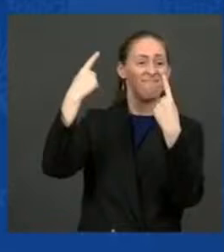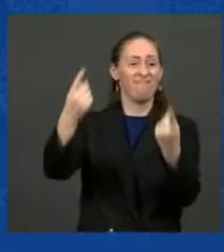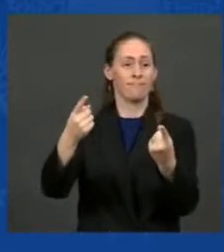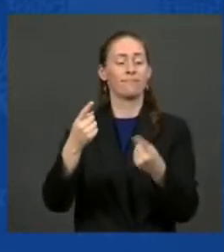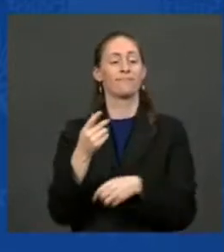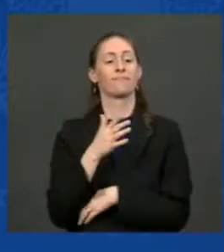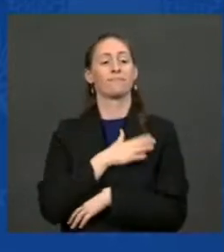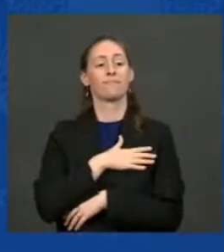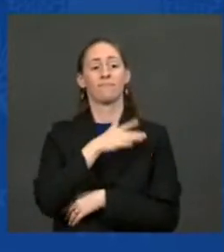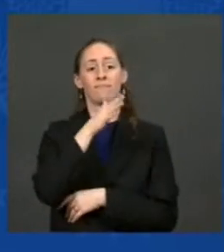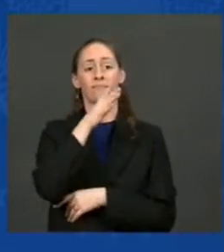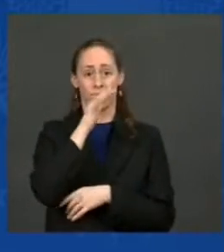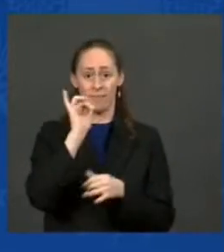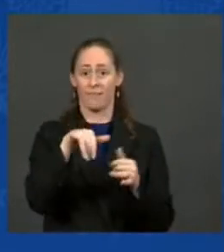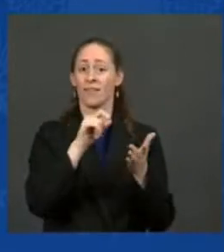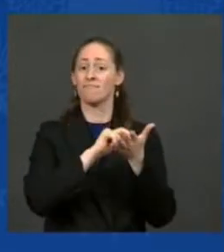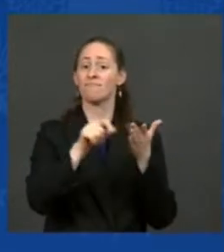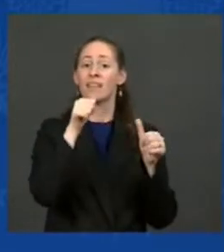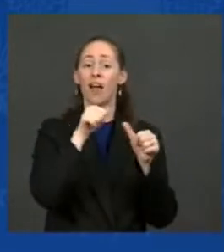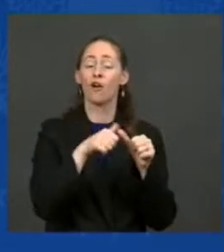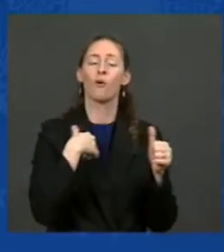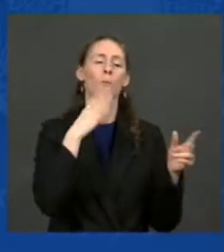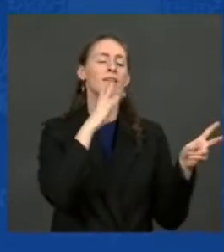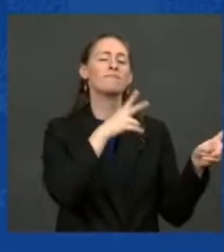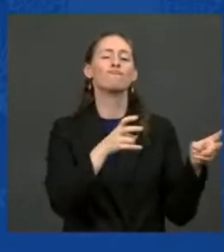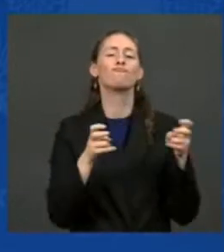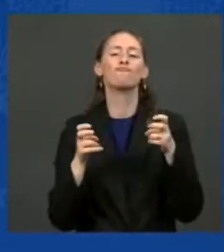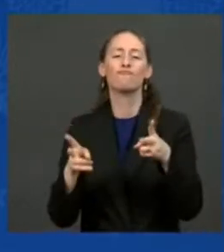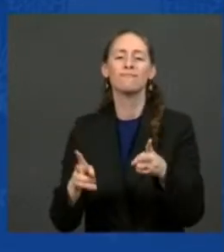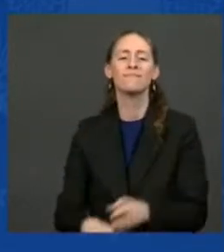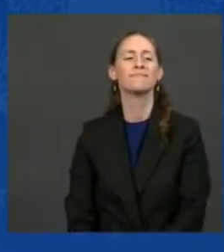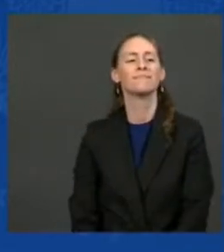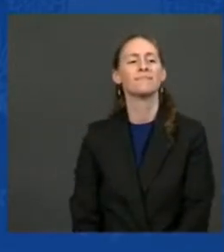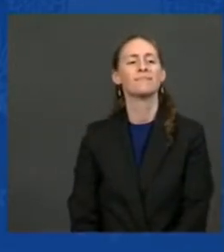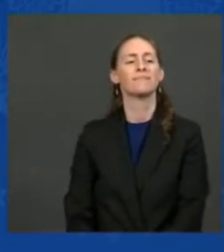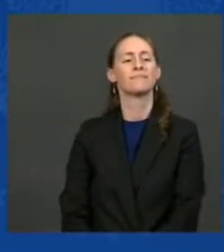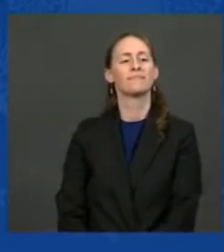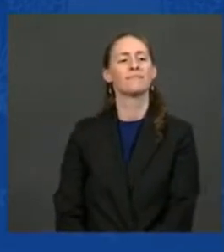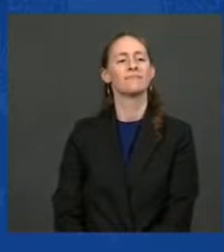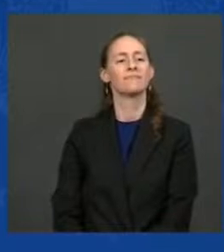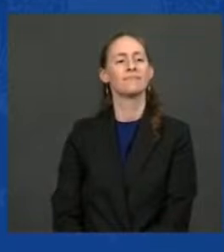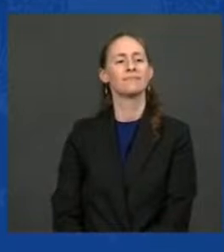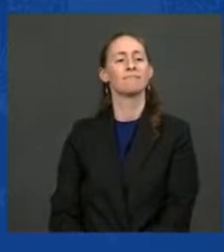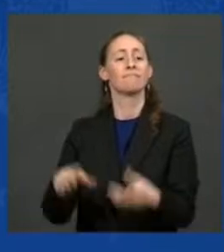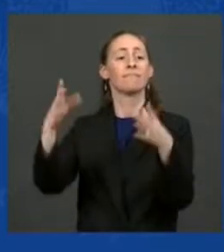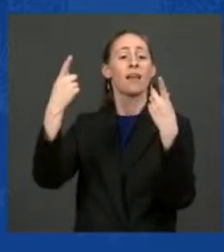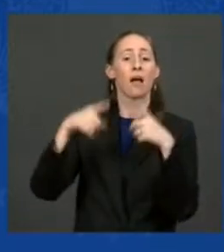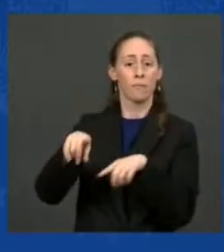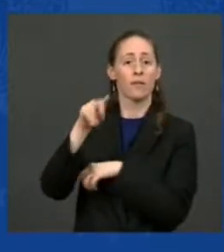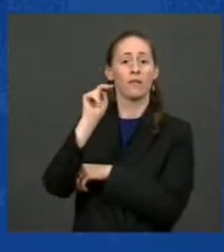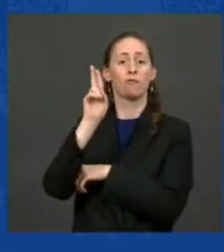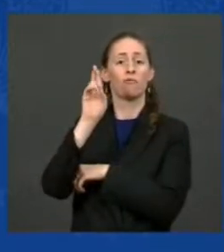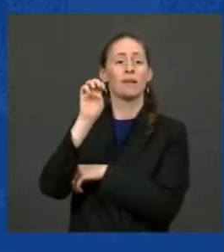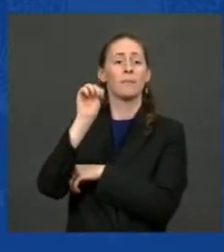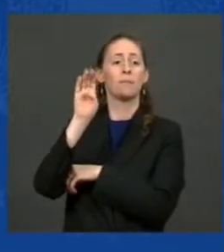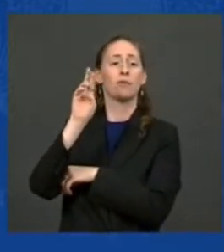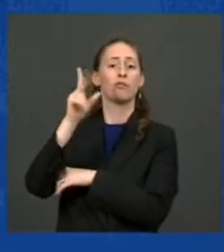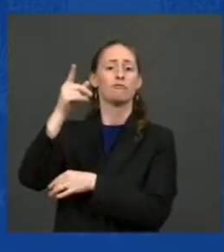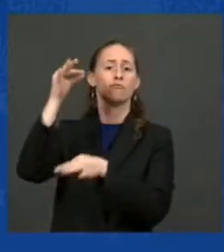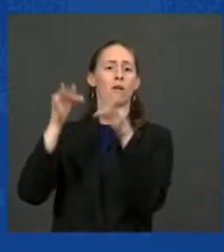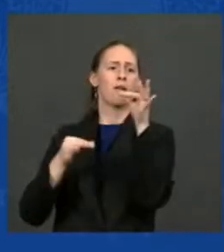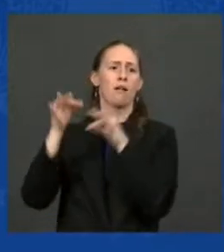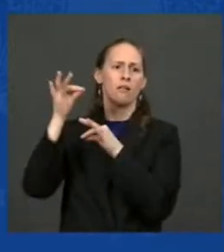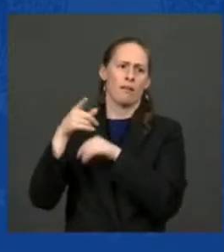of 1946. "Someday," he wrote, "the Nuremberg trials will be recognized as a great landmark in the struggle